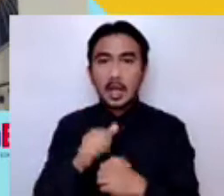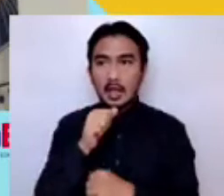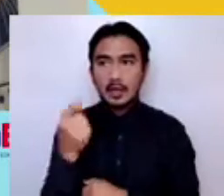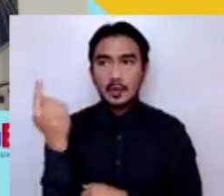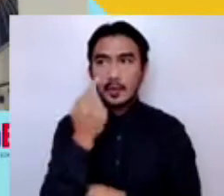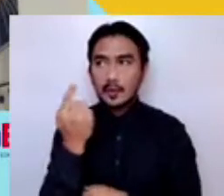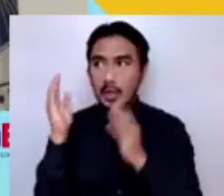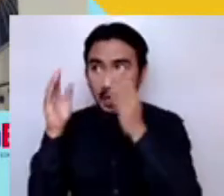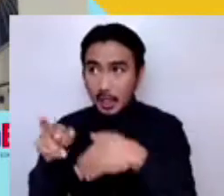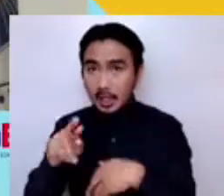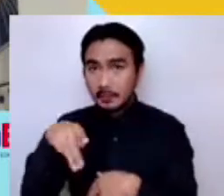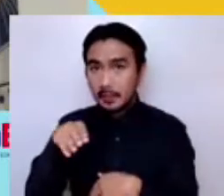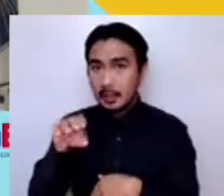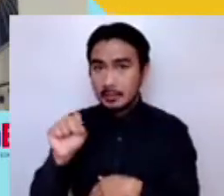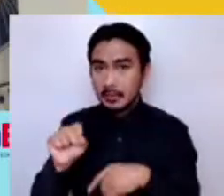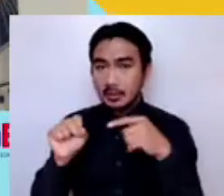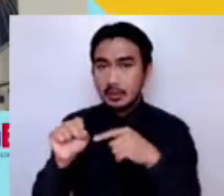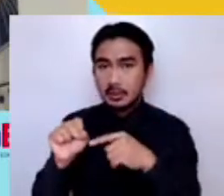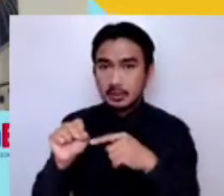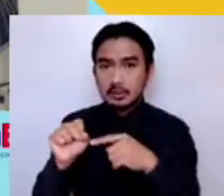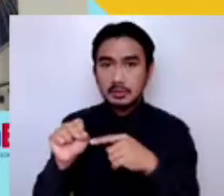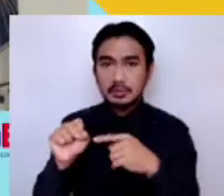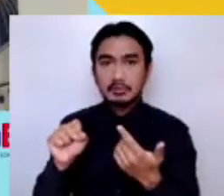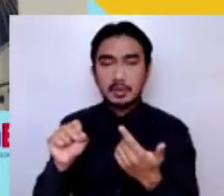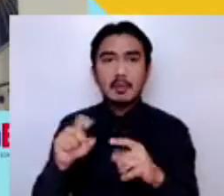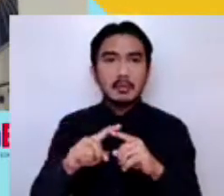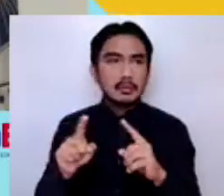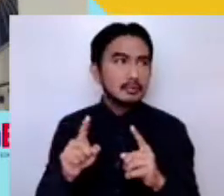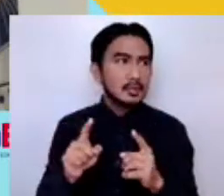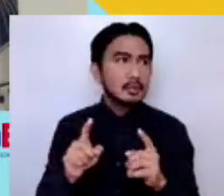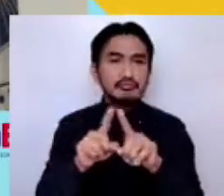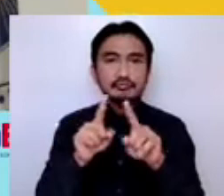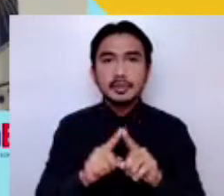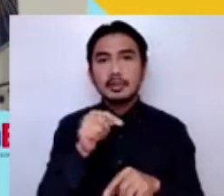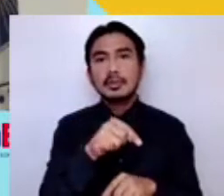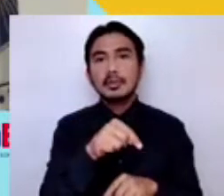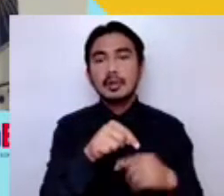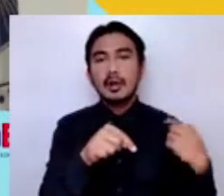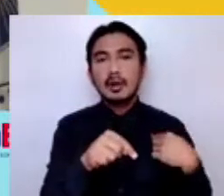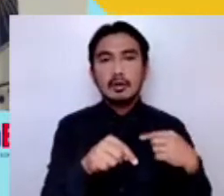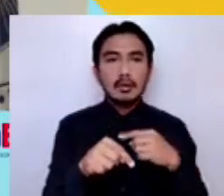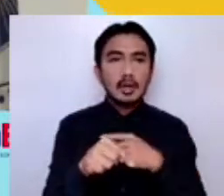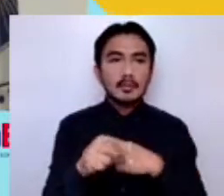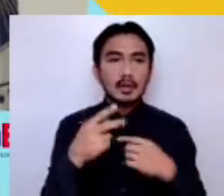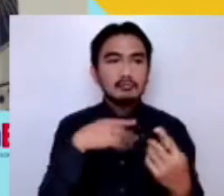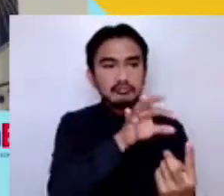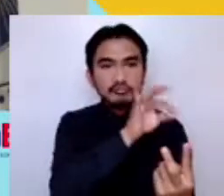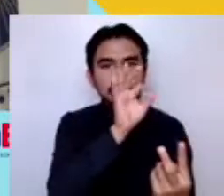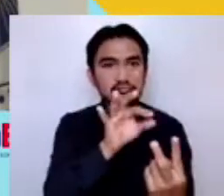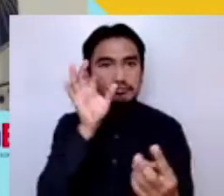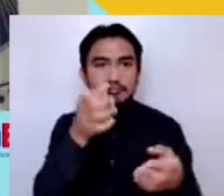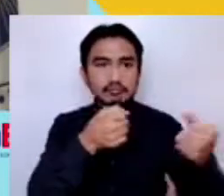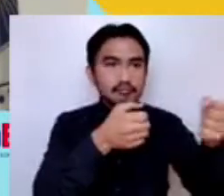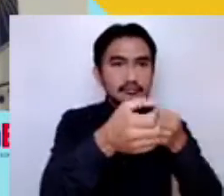or the results-based performance management systems, but also our recruitment, selection, placement, or